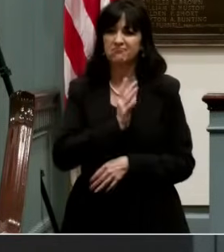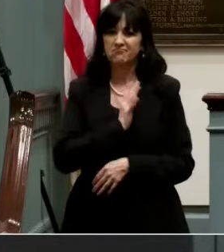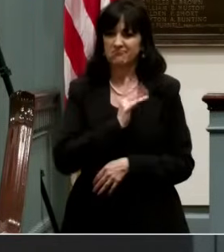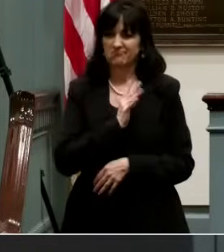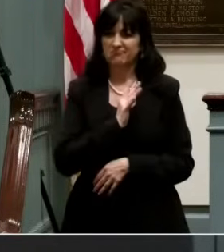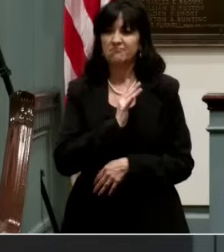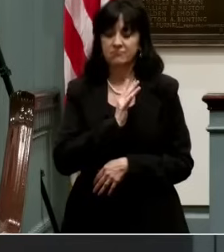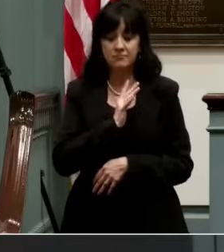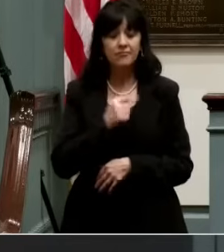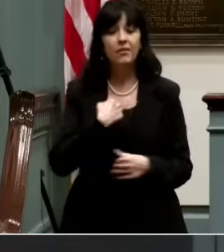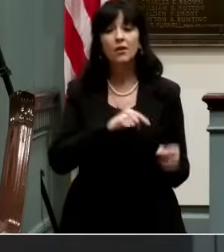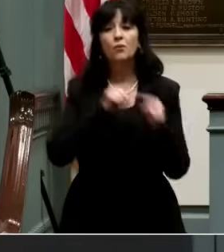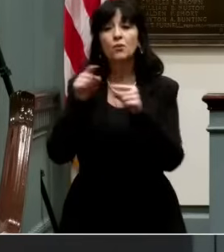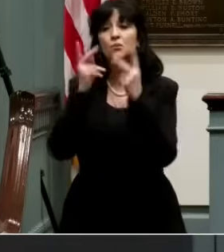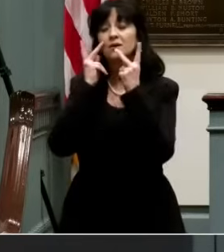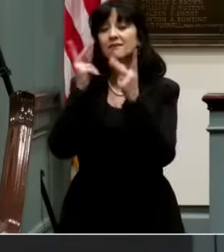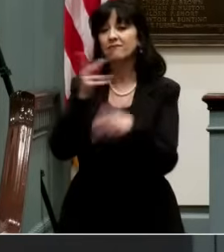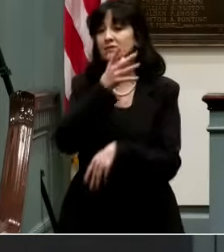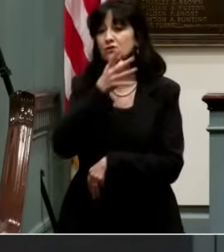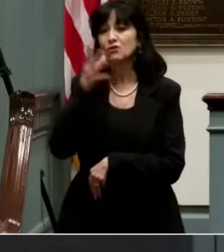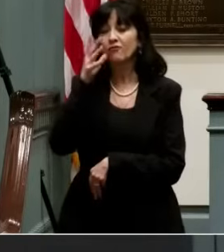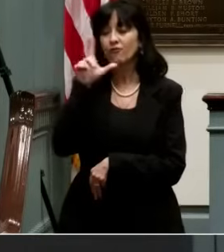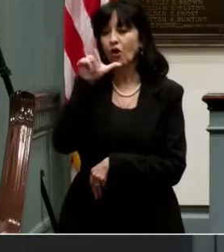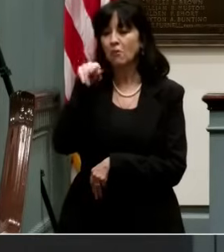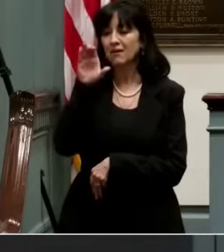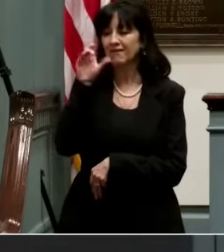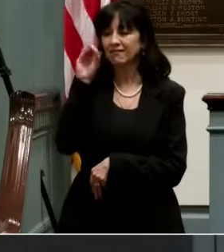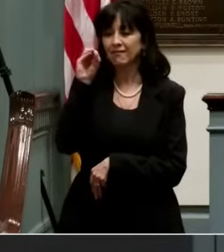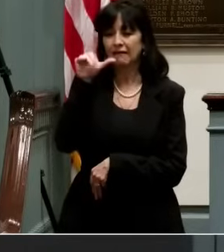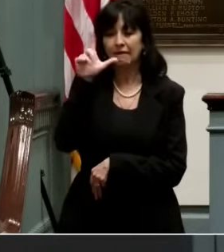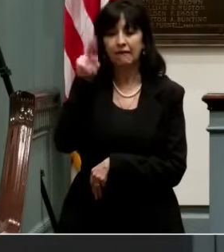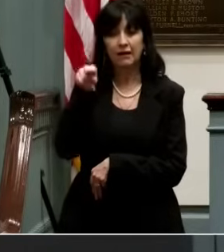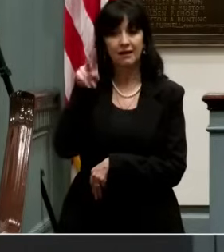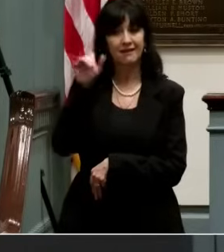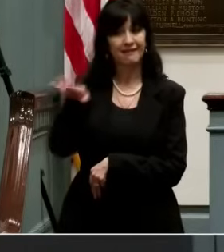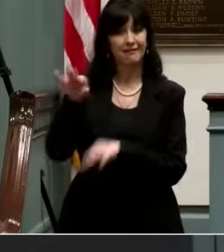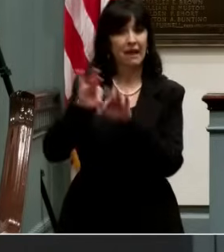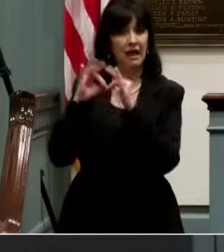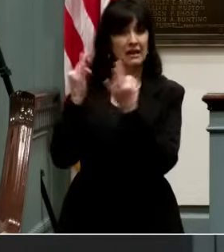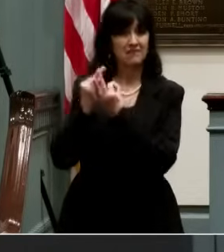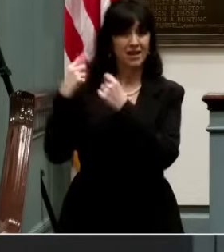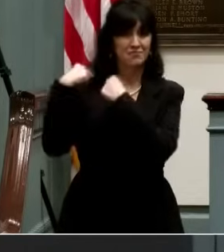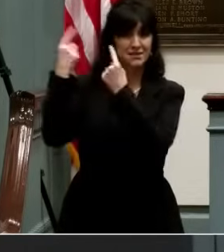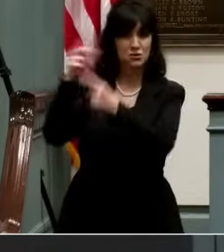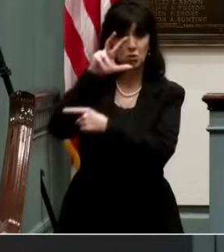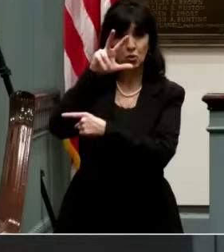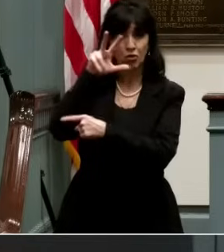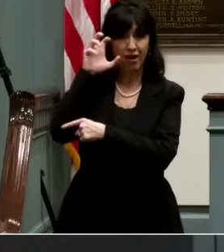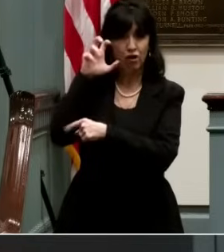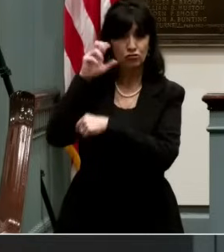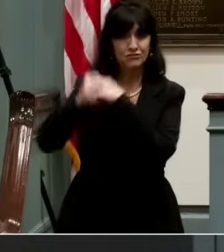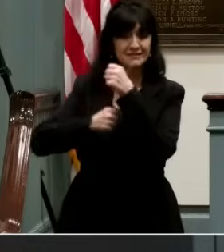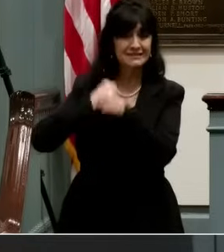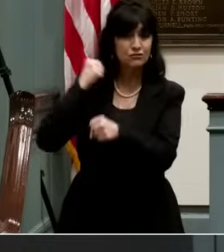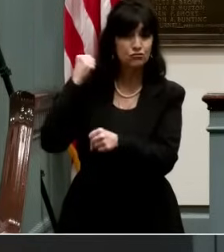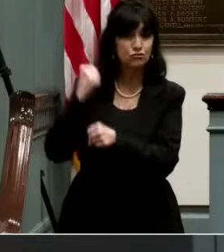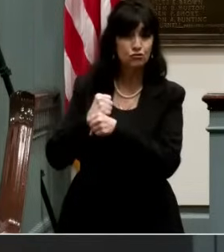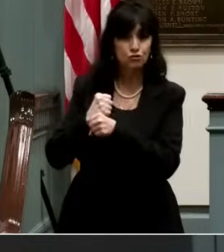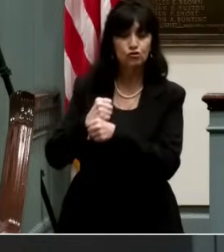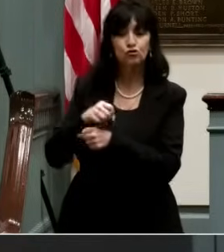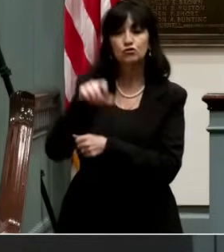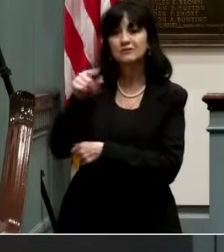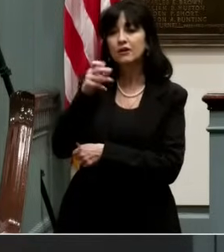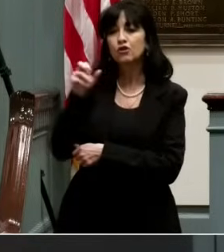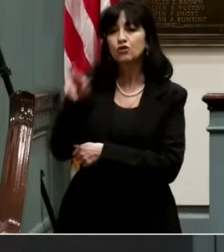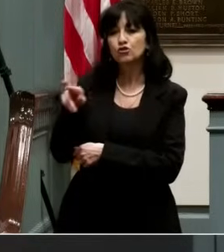the Staten Farm in Lincoln. The farm has been with the Staten family for nearly 300 years. Greer Staten is